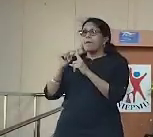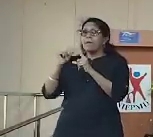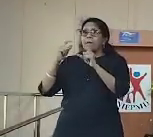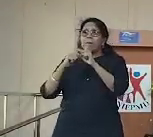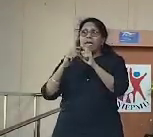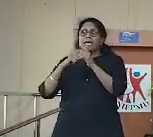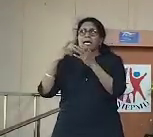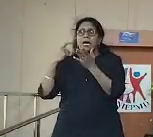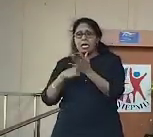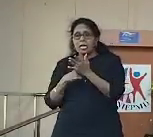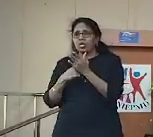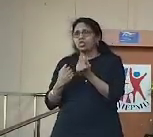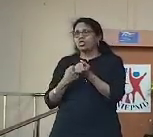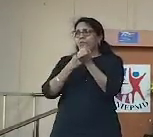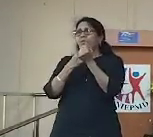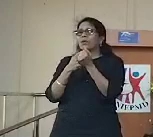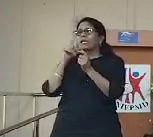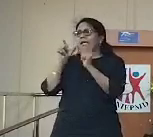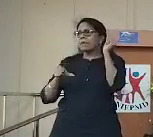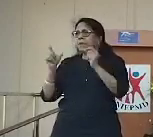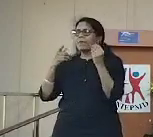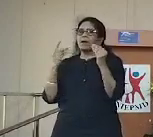See, whenever there is a